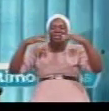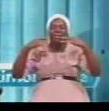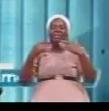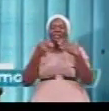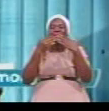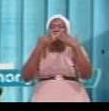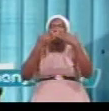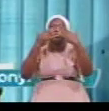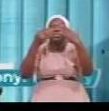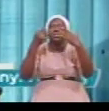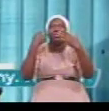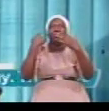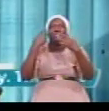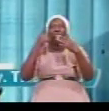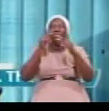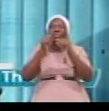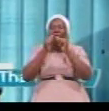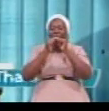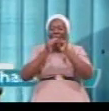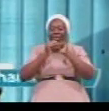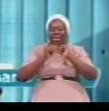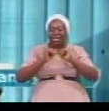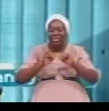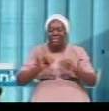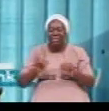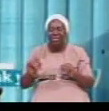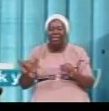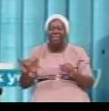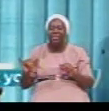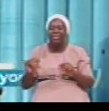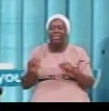rain. Thank you for the rain.